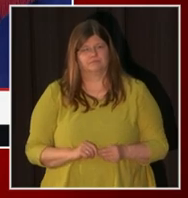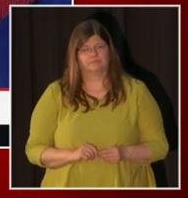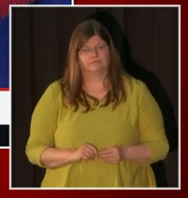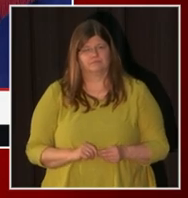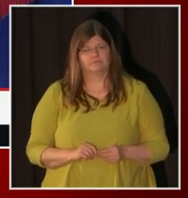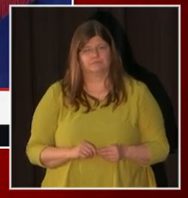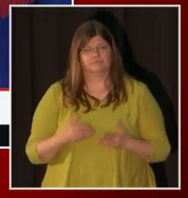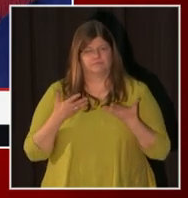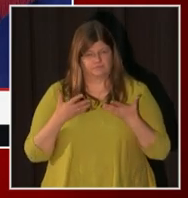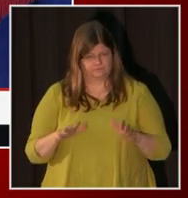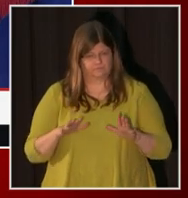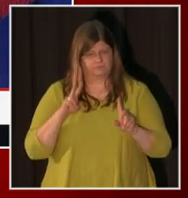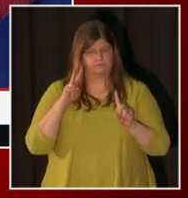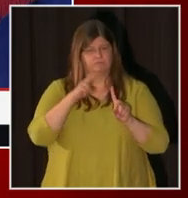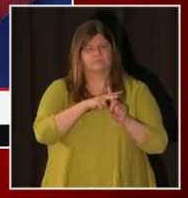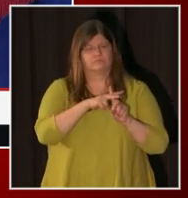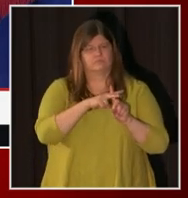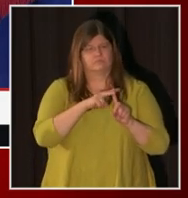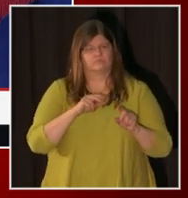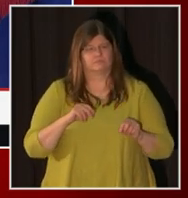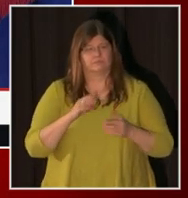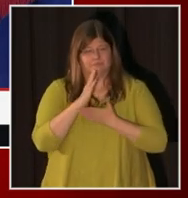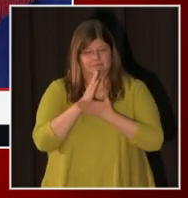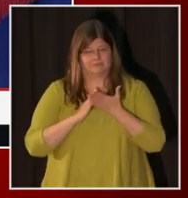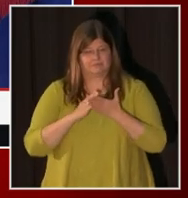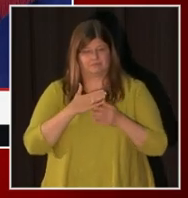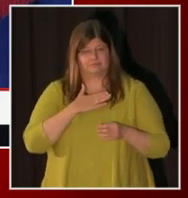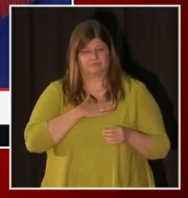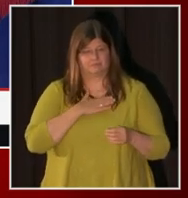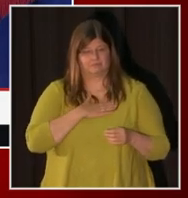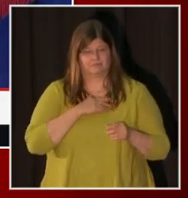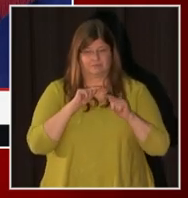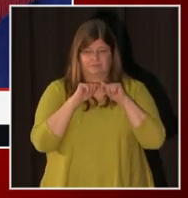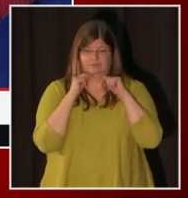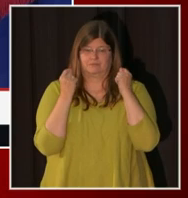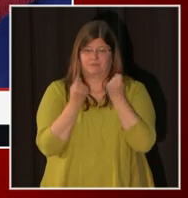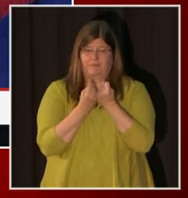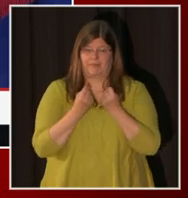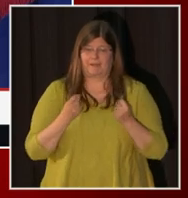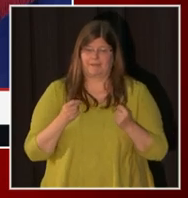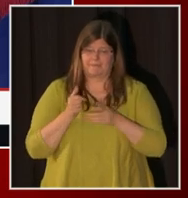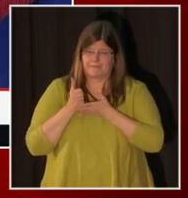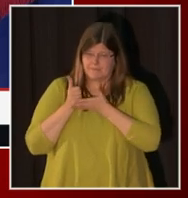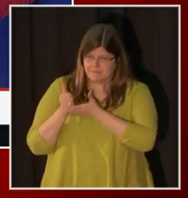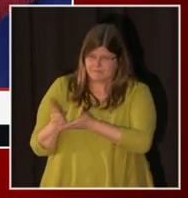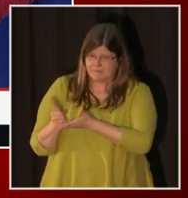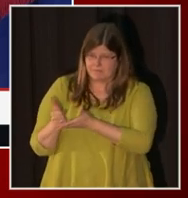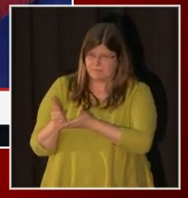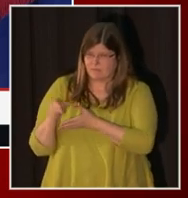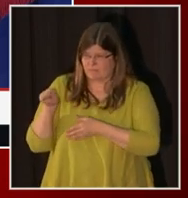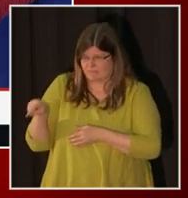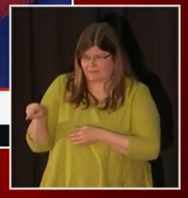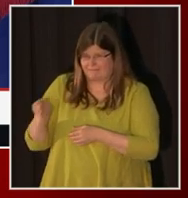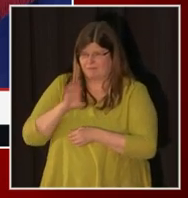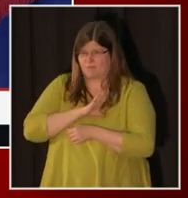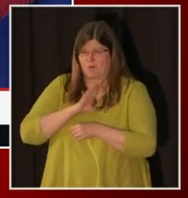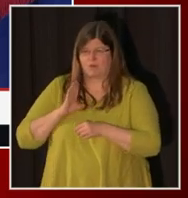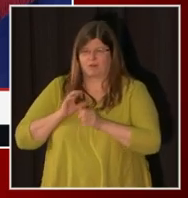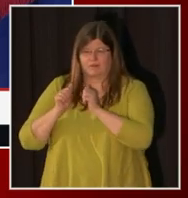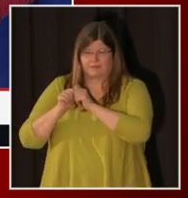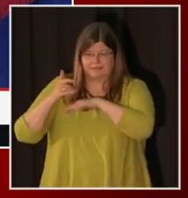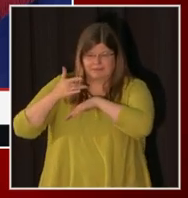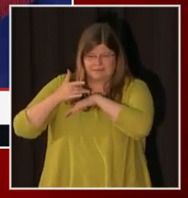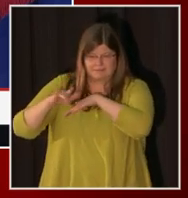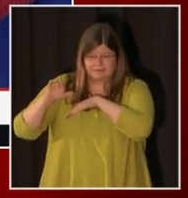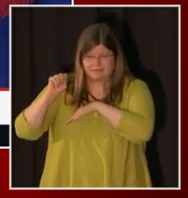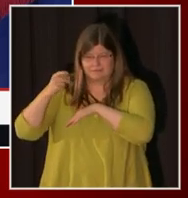assigned a couple of members of my cabinet to work with them on space and volunteers. And we will offer them other